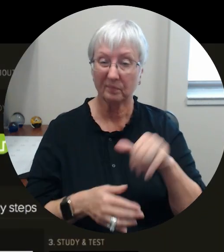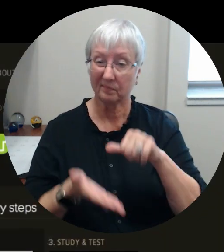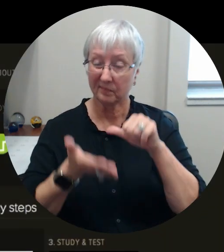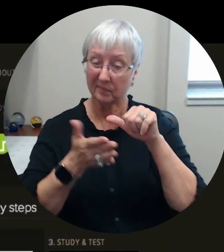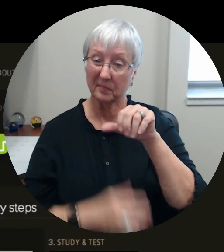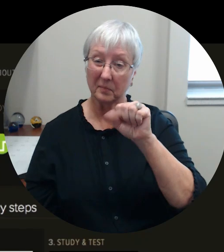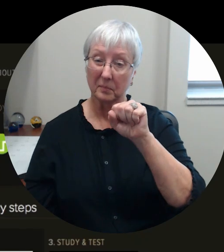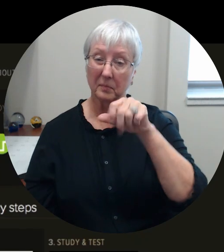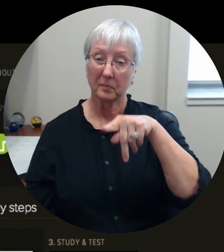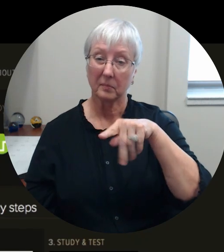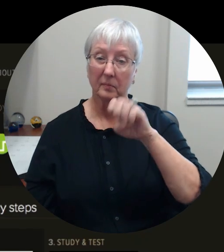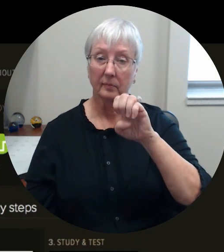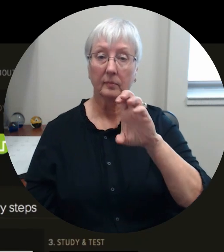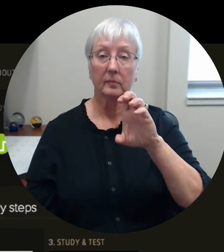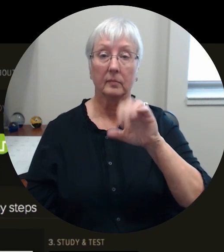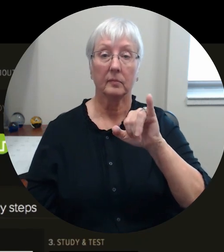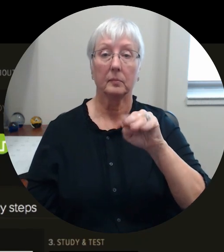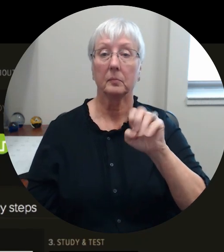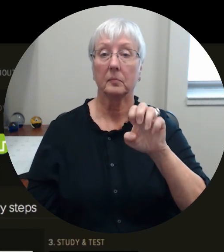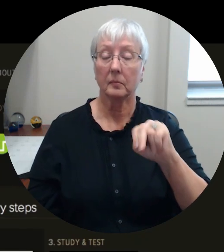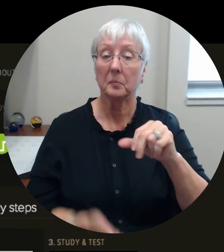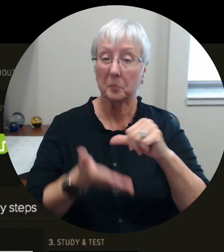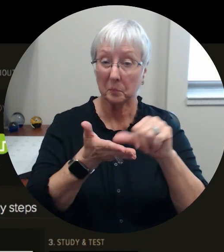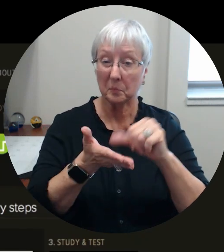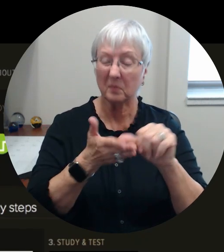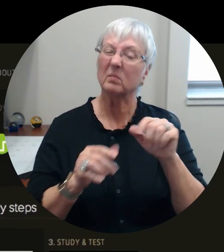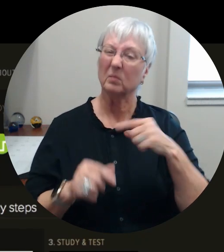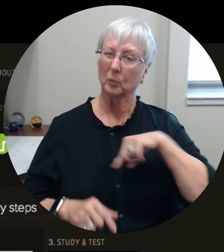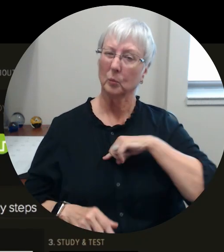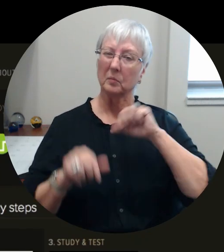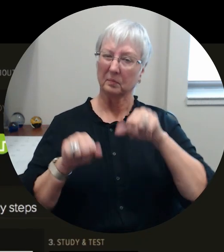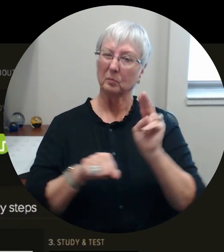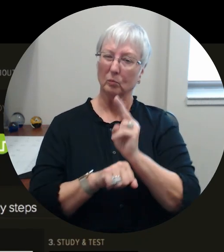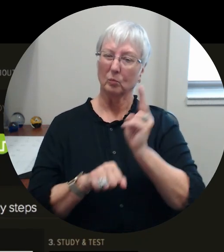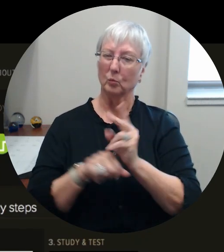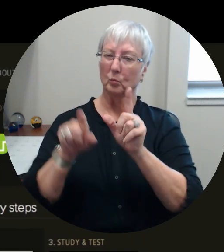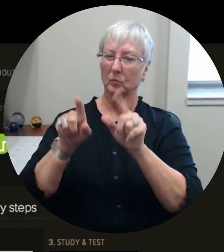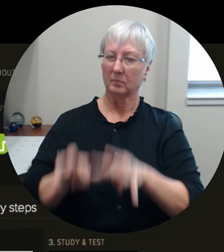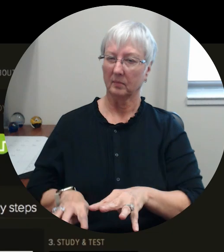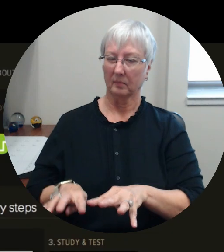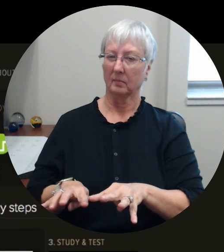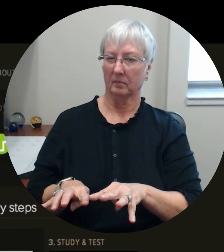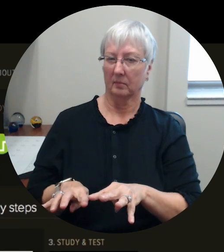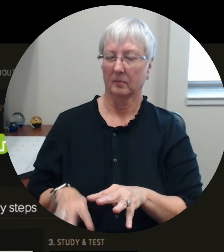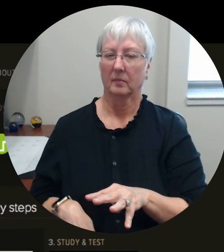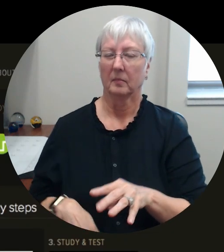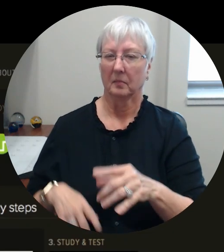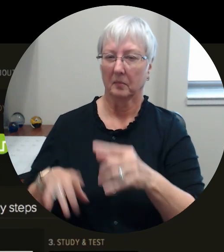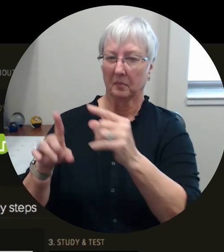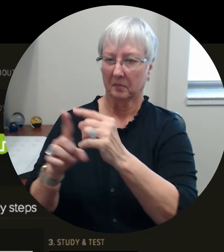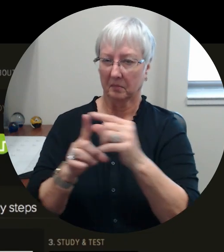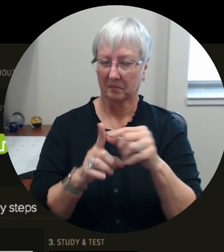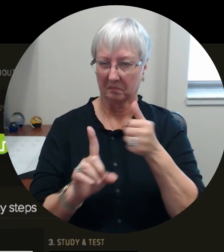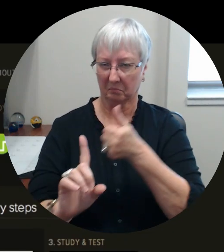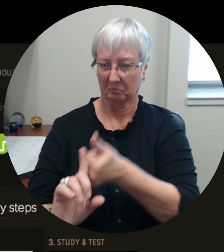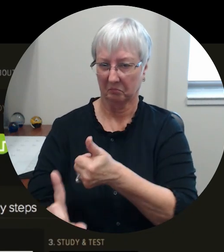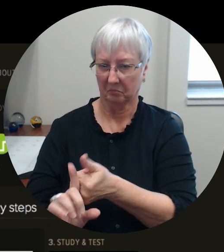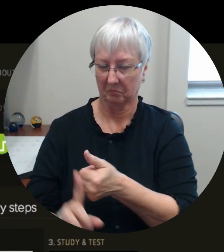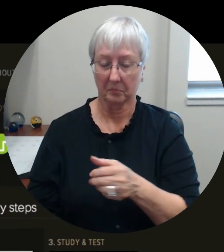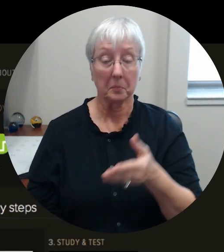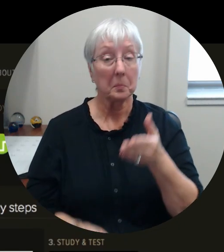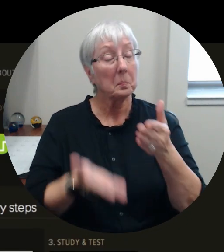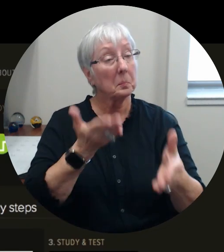that we can use to perform our own browser testing. If you're not sure about the intended use of the font or what it was designed for, or if the